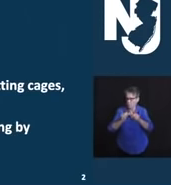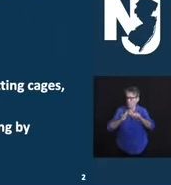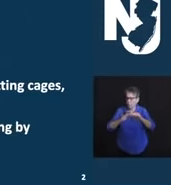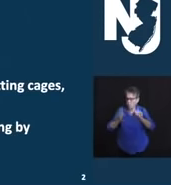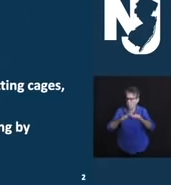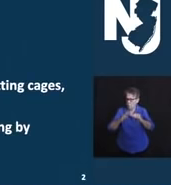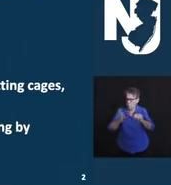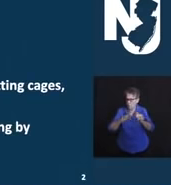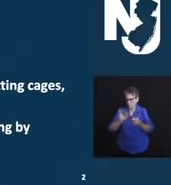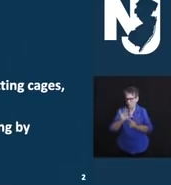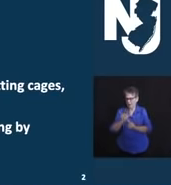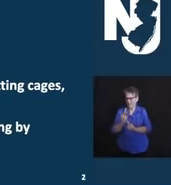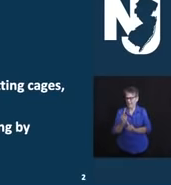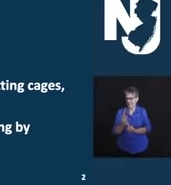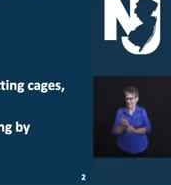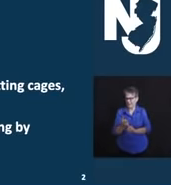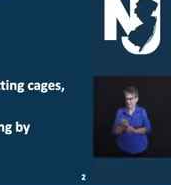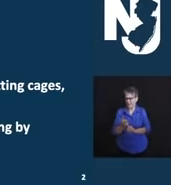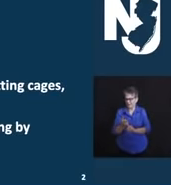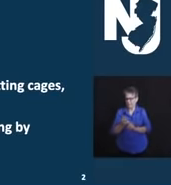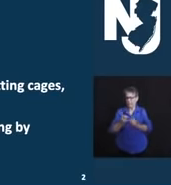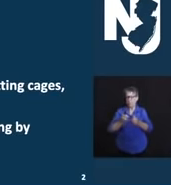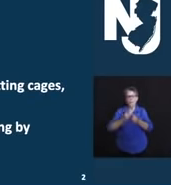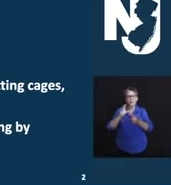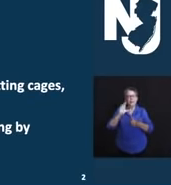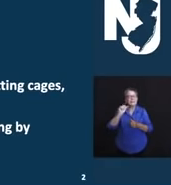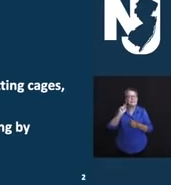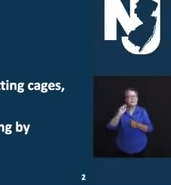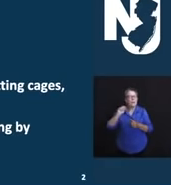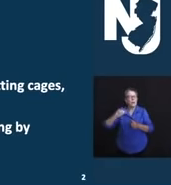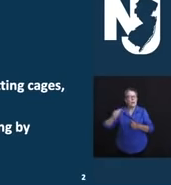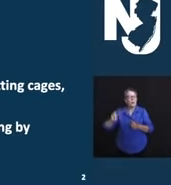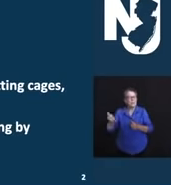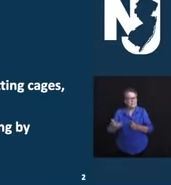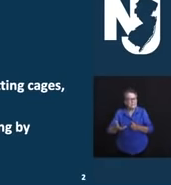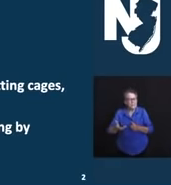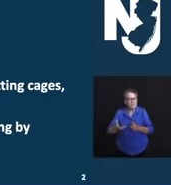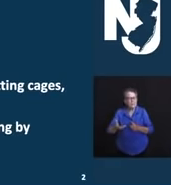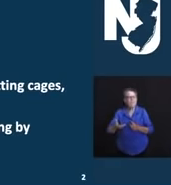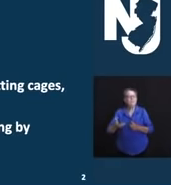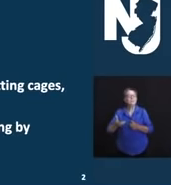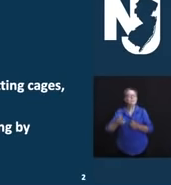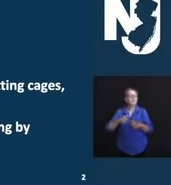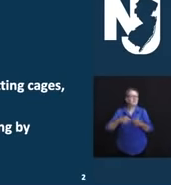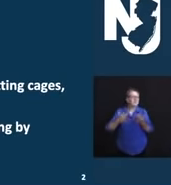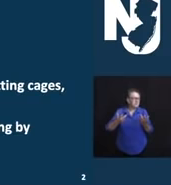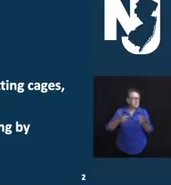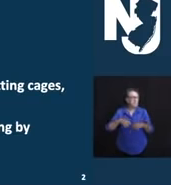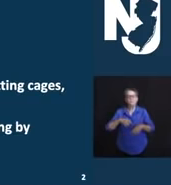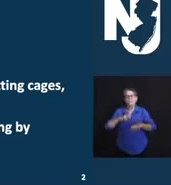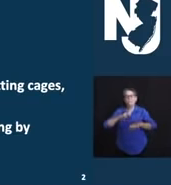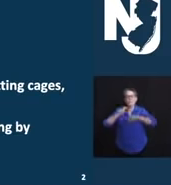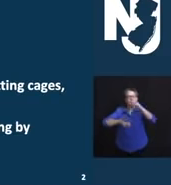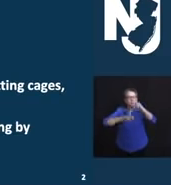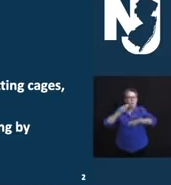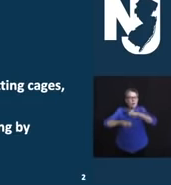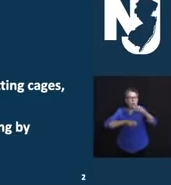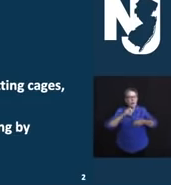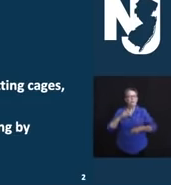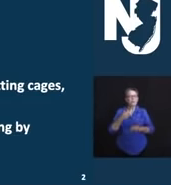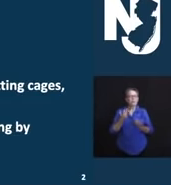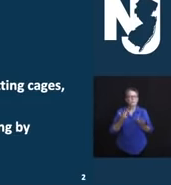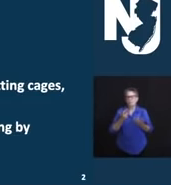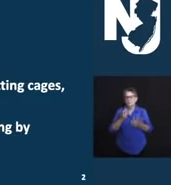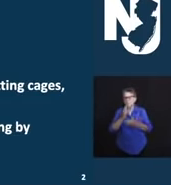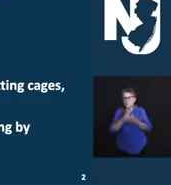outdoor amusement parks and recreational businesses to reopen, as well as certain indoor recreational and cultural